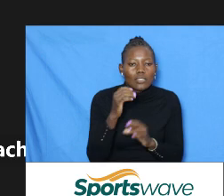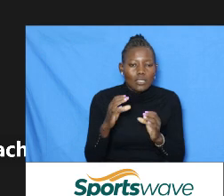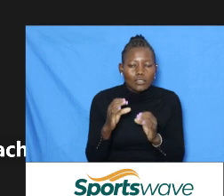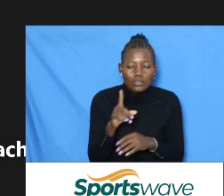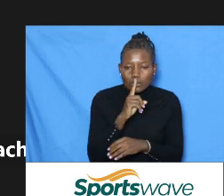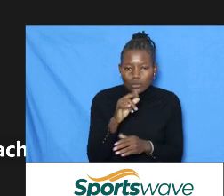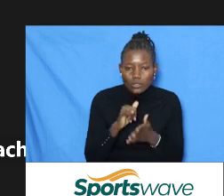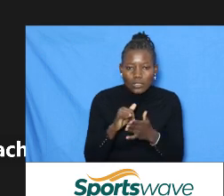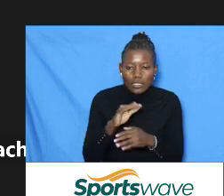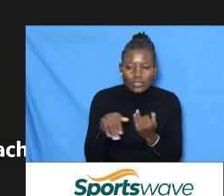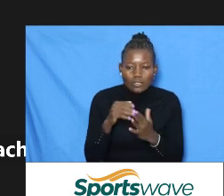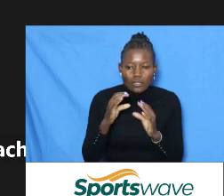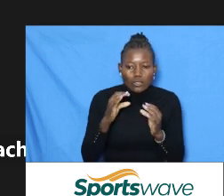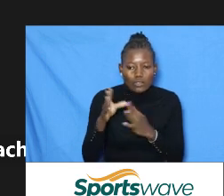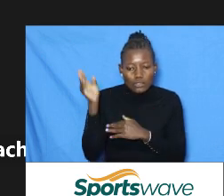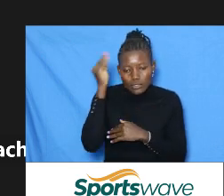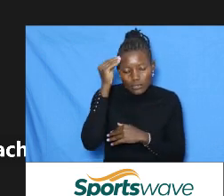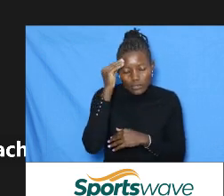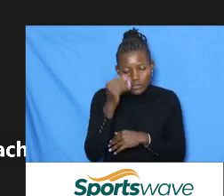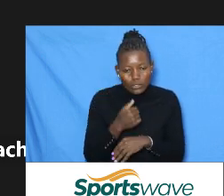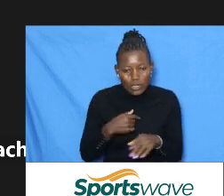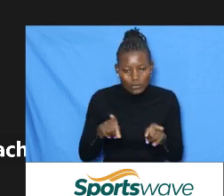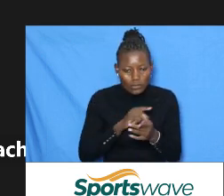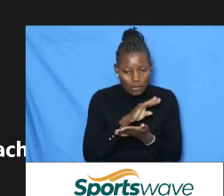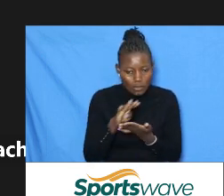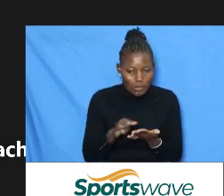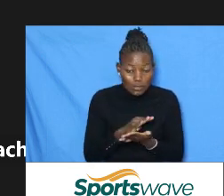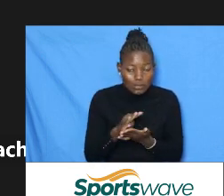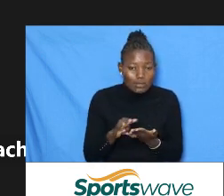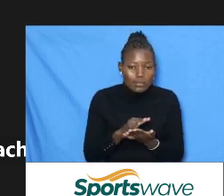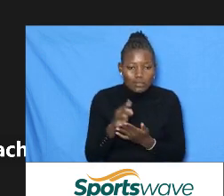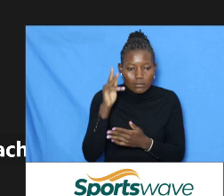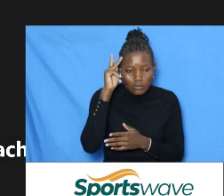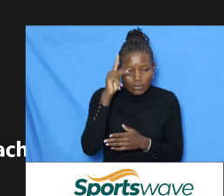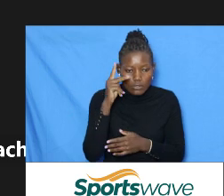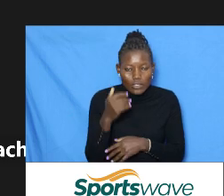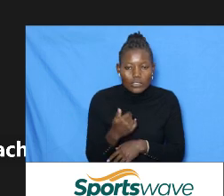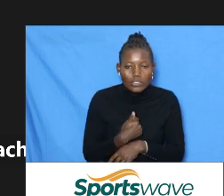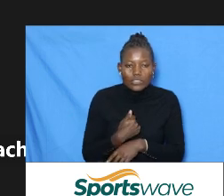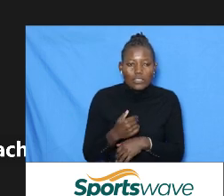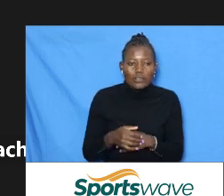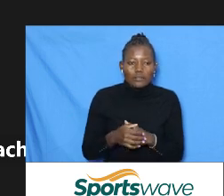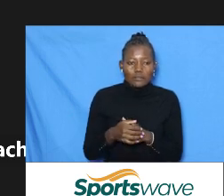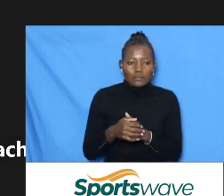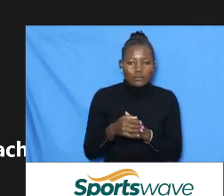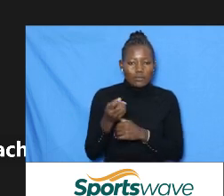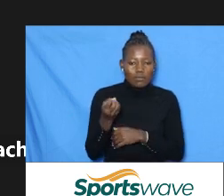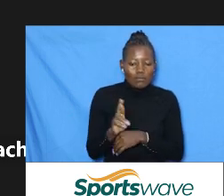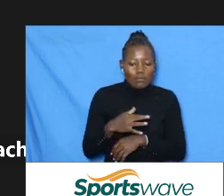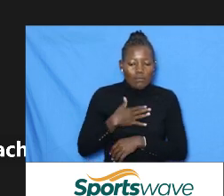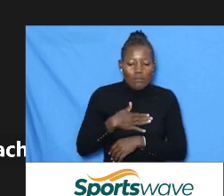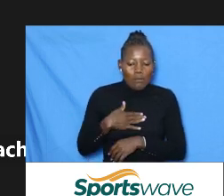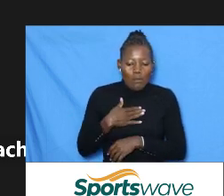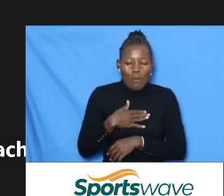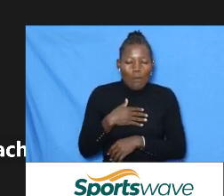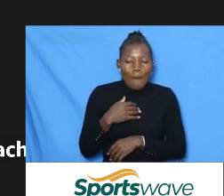to ensure that every coach is educated. Every coach has the basics and the basics or the science that they need